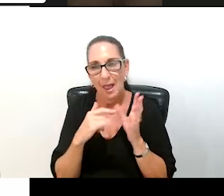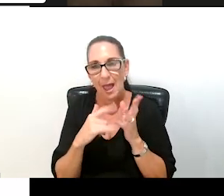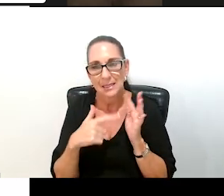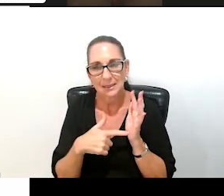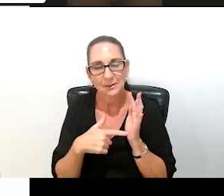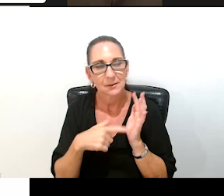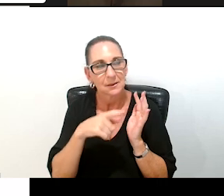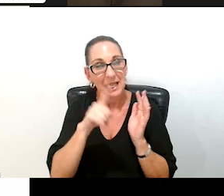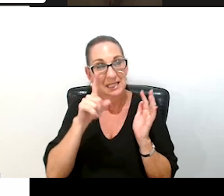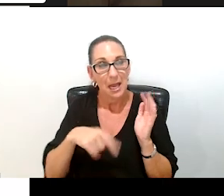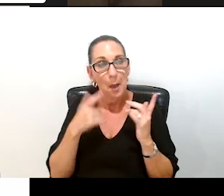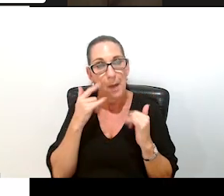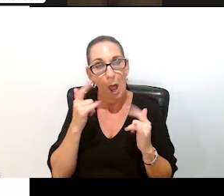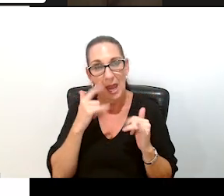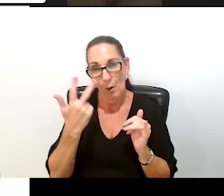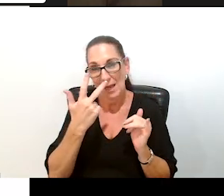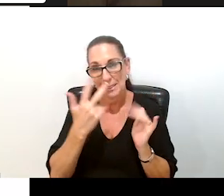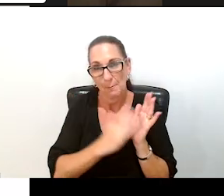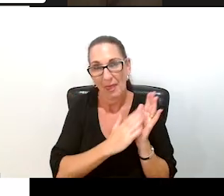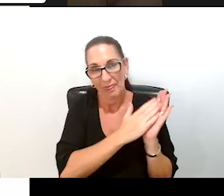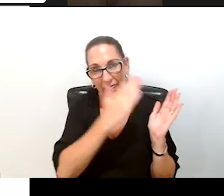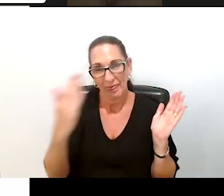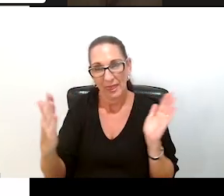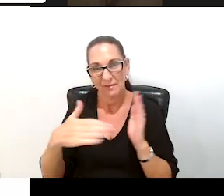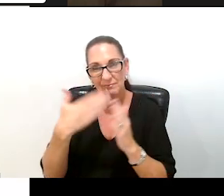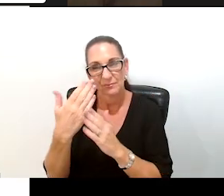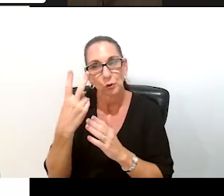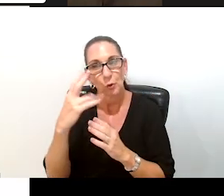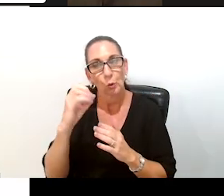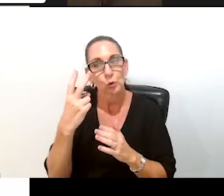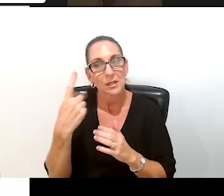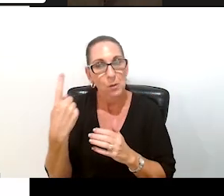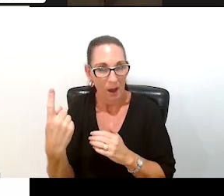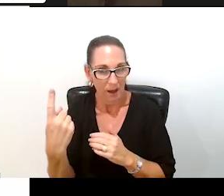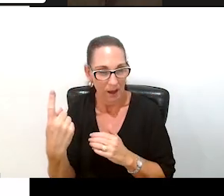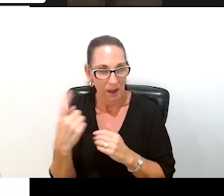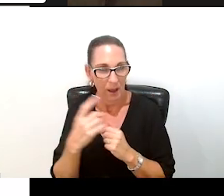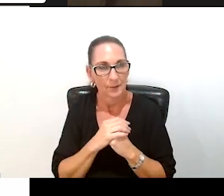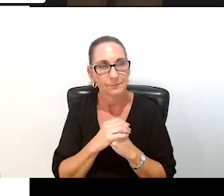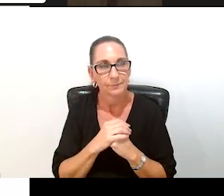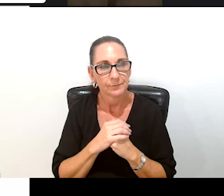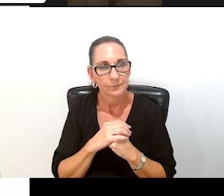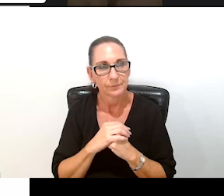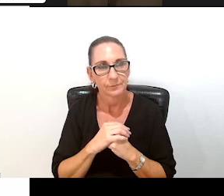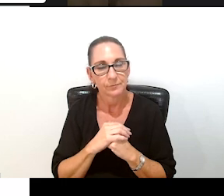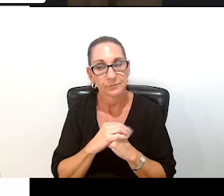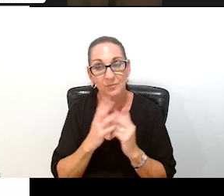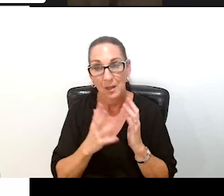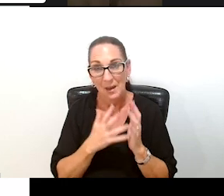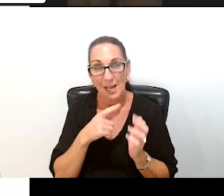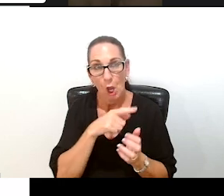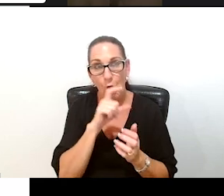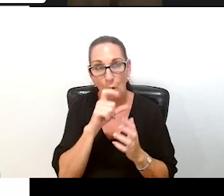with a pilot that ran for 18 months to the end of 2021. And it involved the